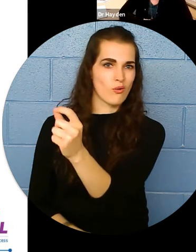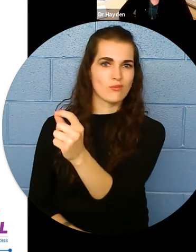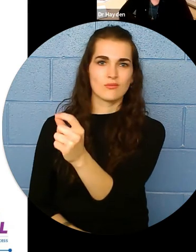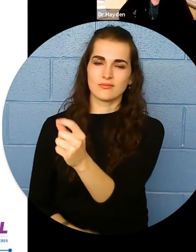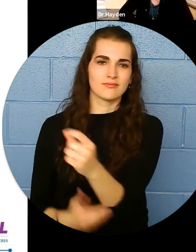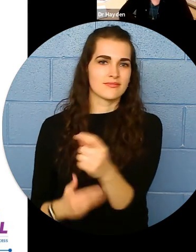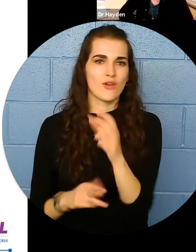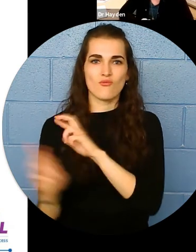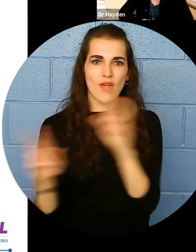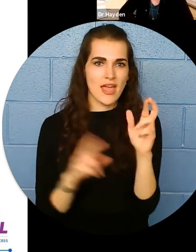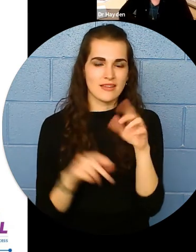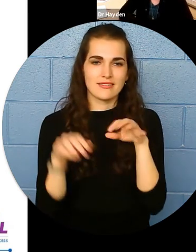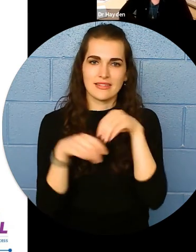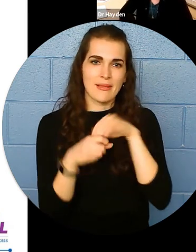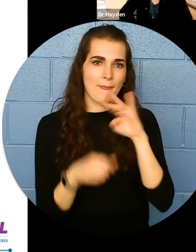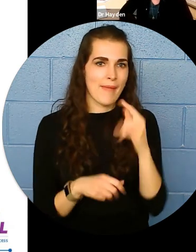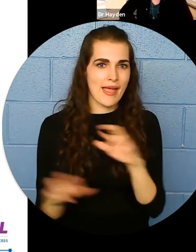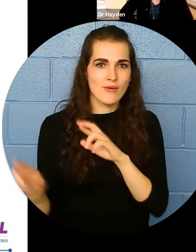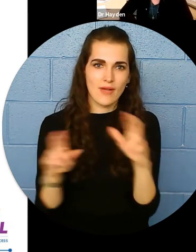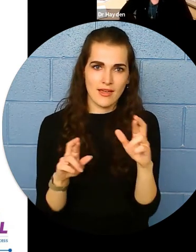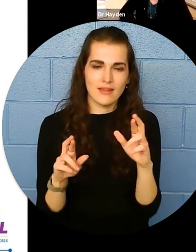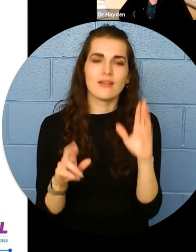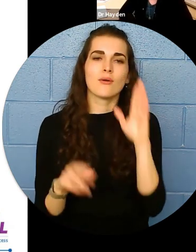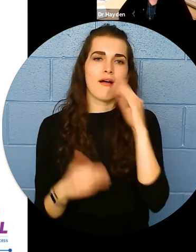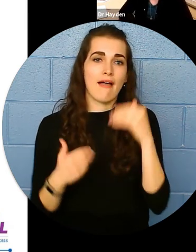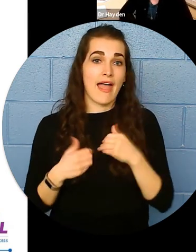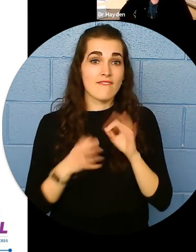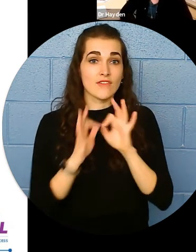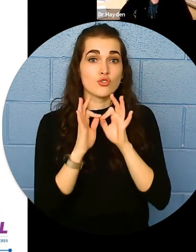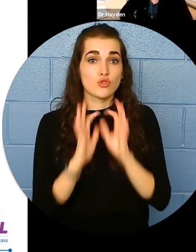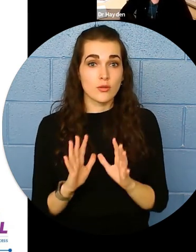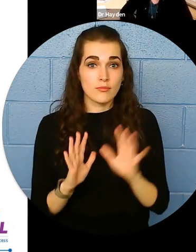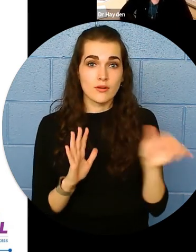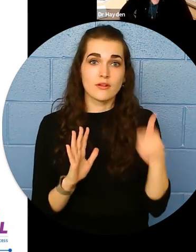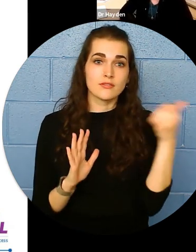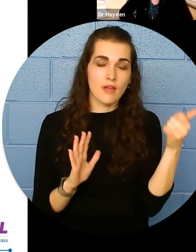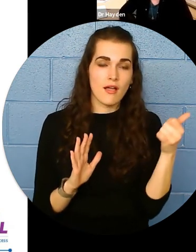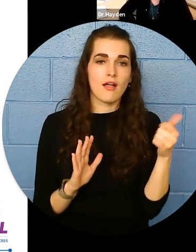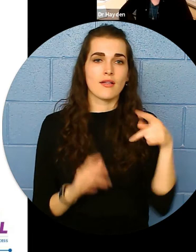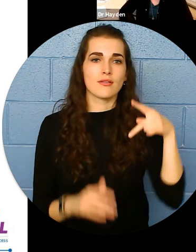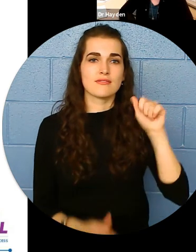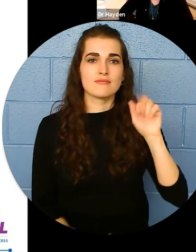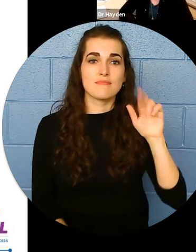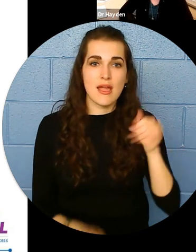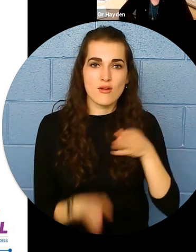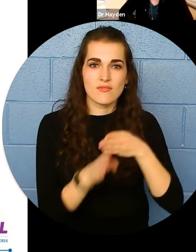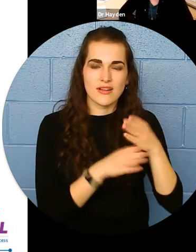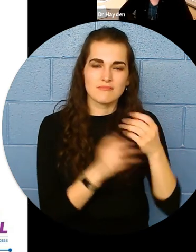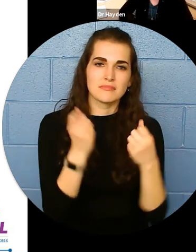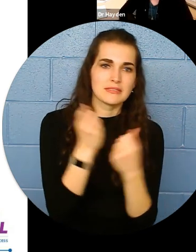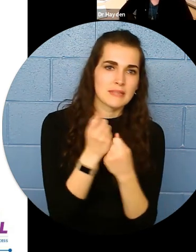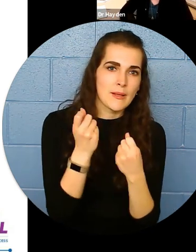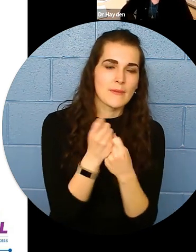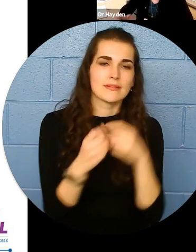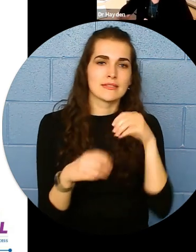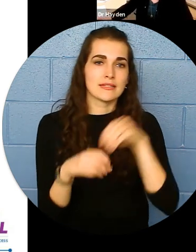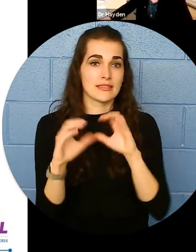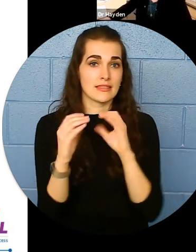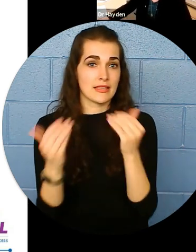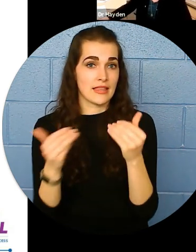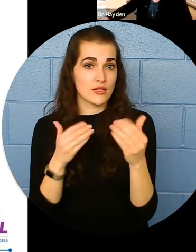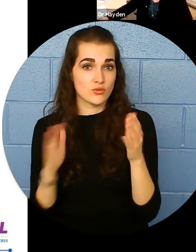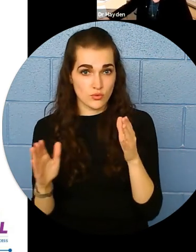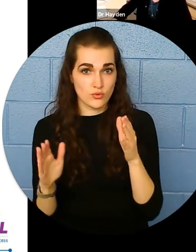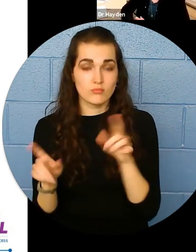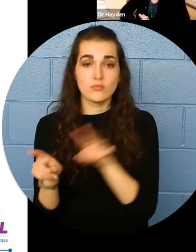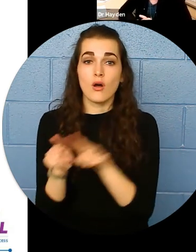Everything will be ready for the students. We will have our interpreters and other paraprofessionals in the building to assist in the classrooms.